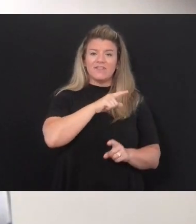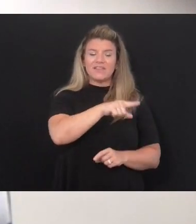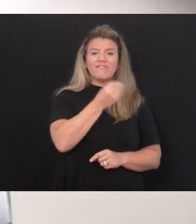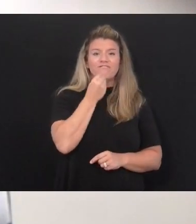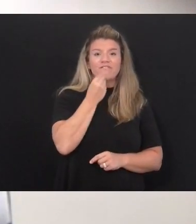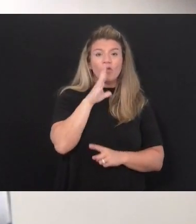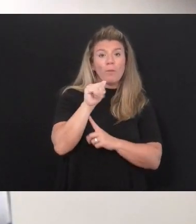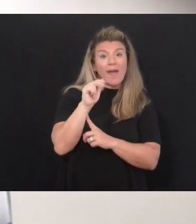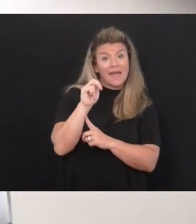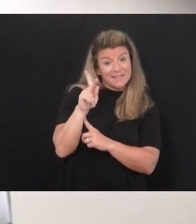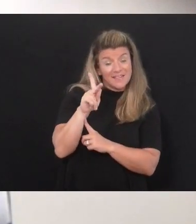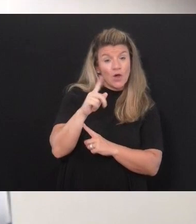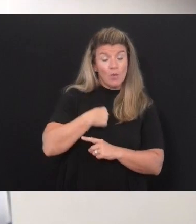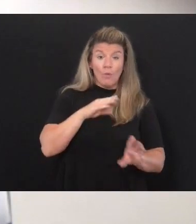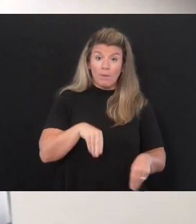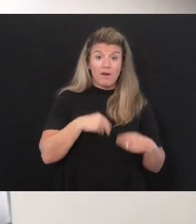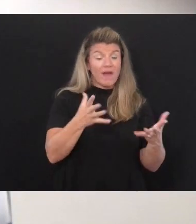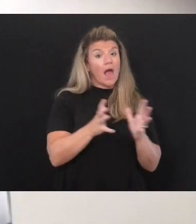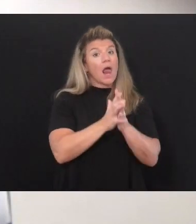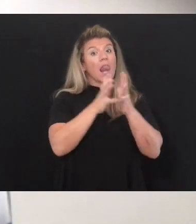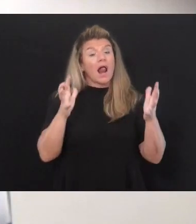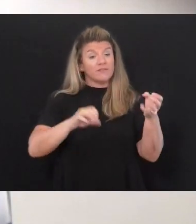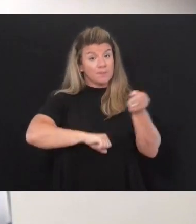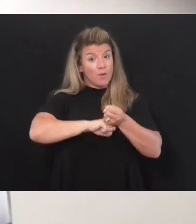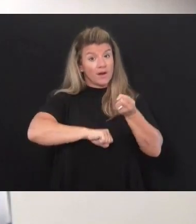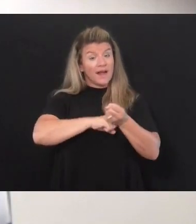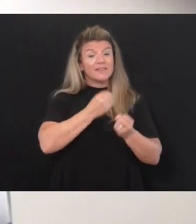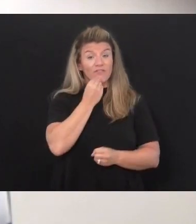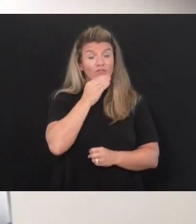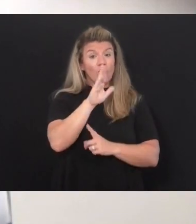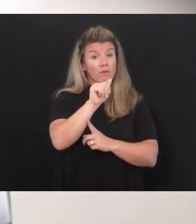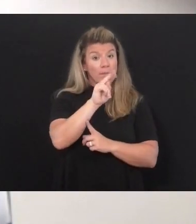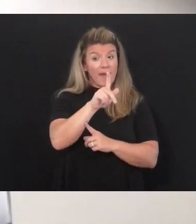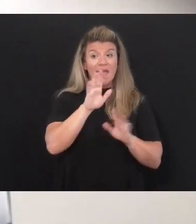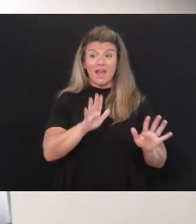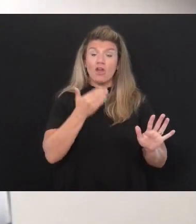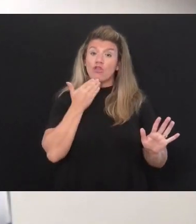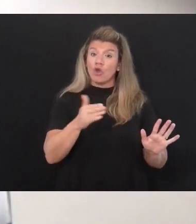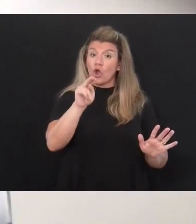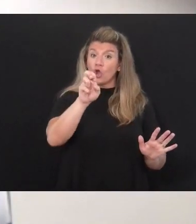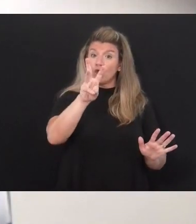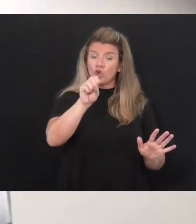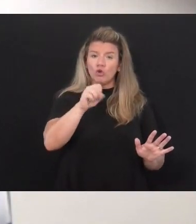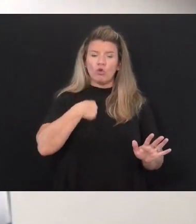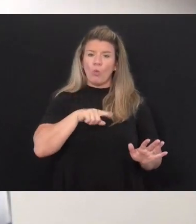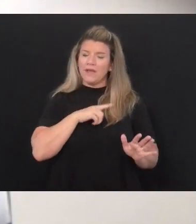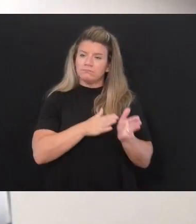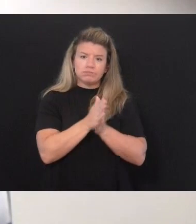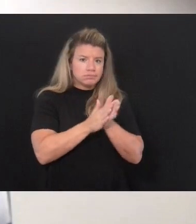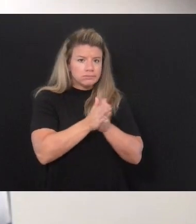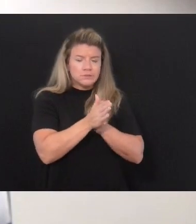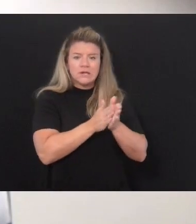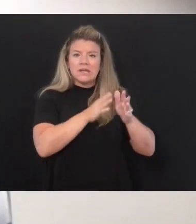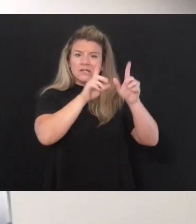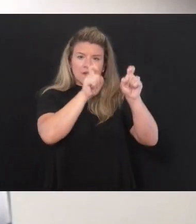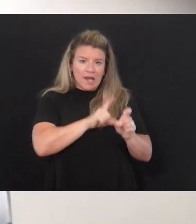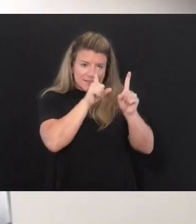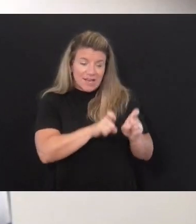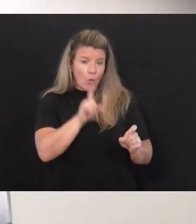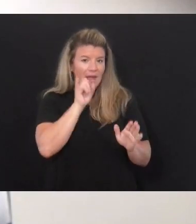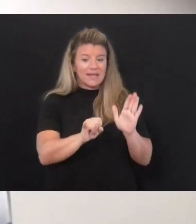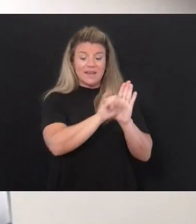to spread much more rapidly, and then when we see people getting really sick, and we see hospitals starting to see more people